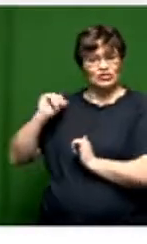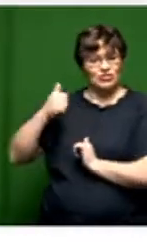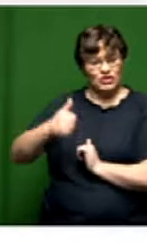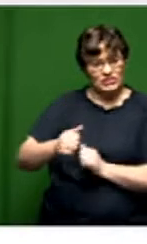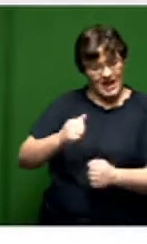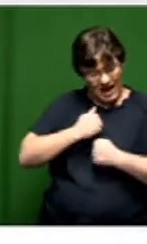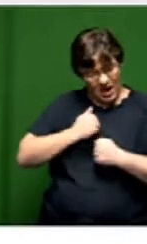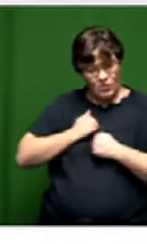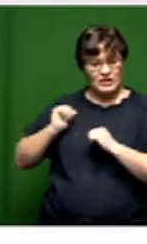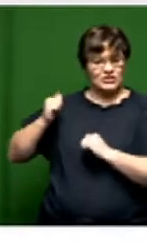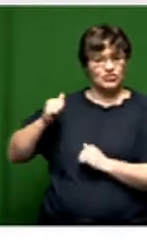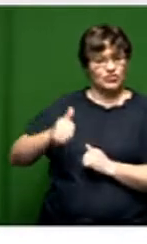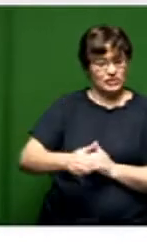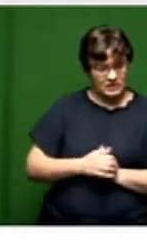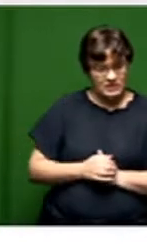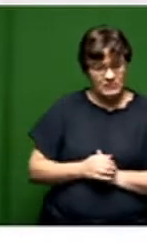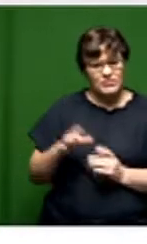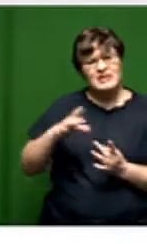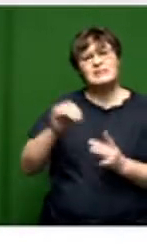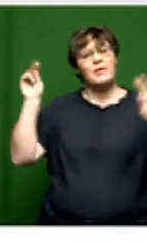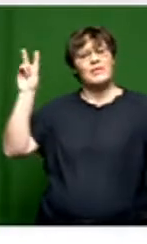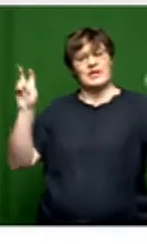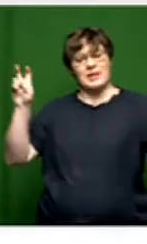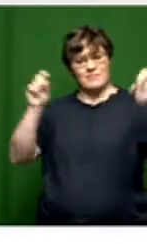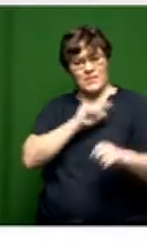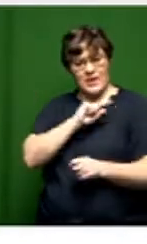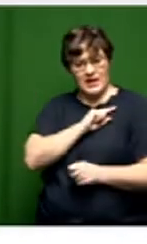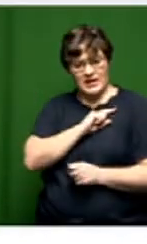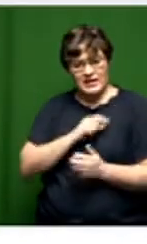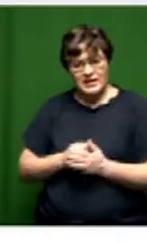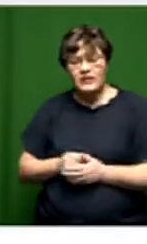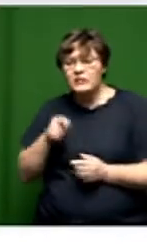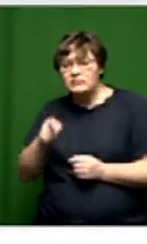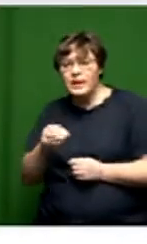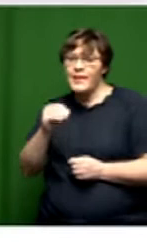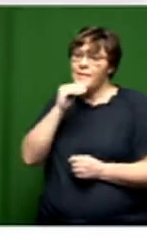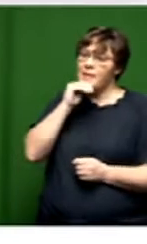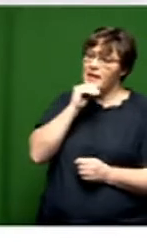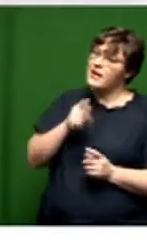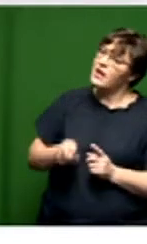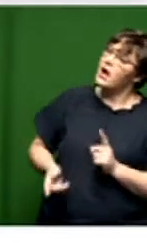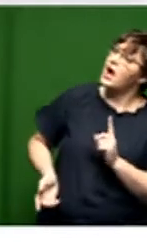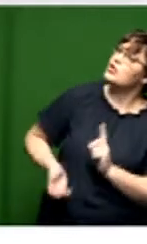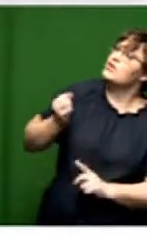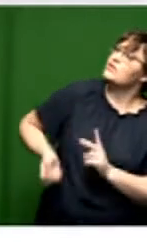please tell us more about selecting this particular theme and also what it's meant to achieve.